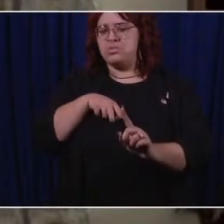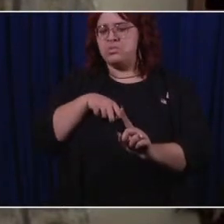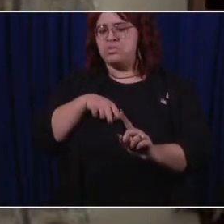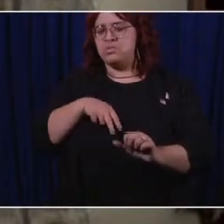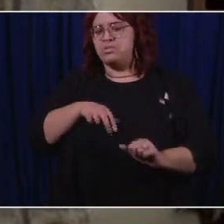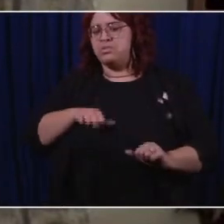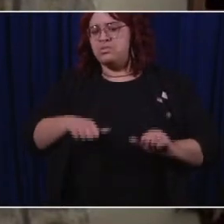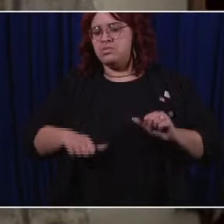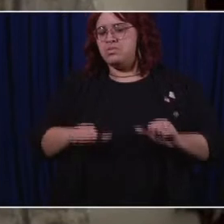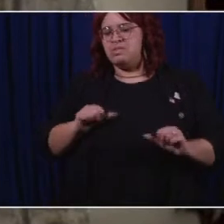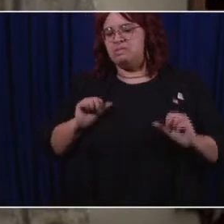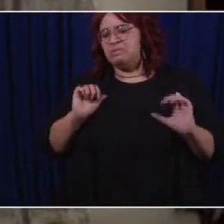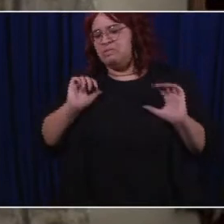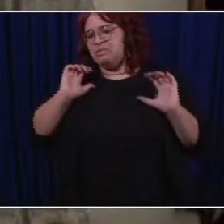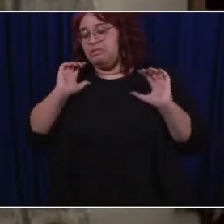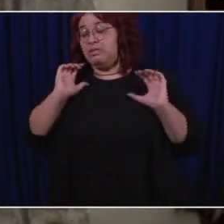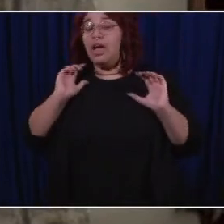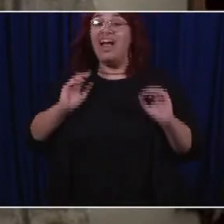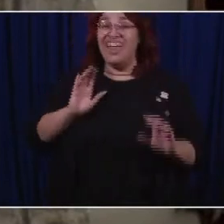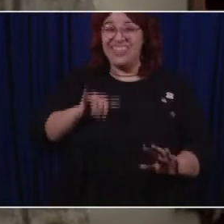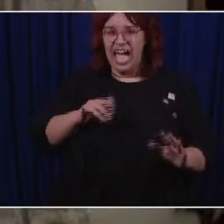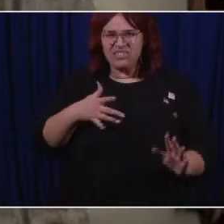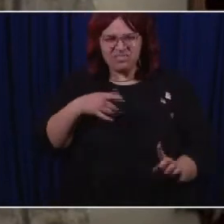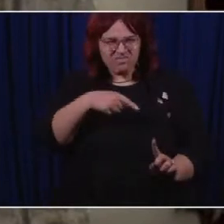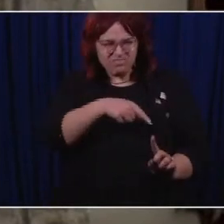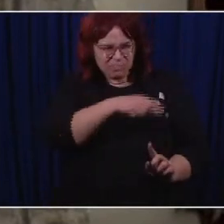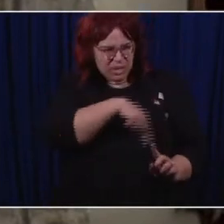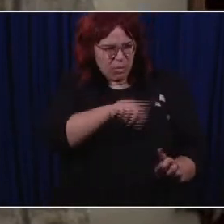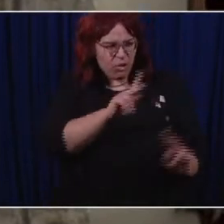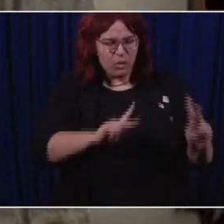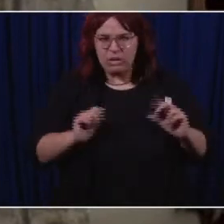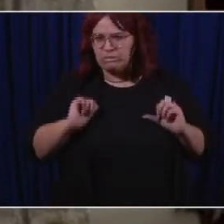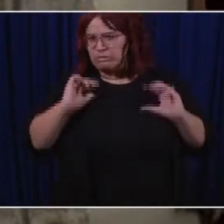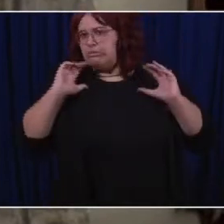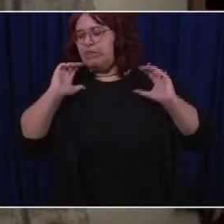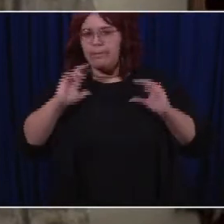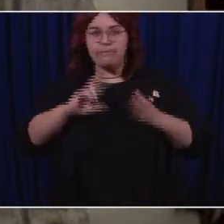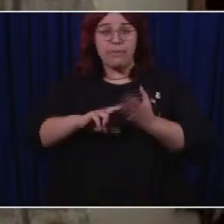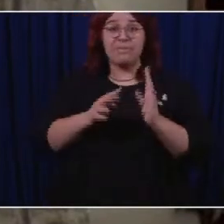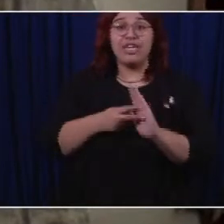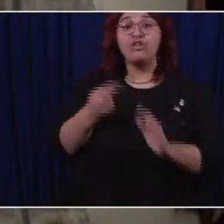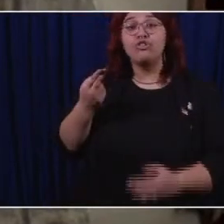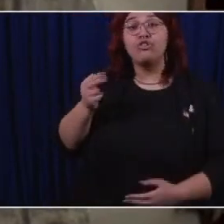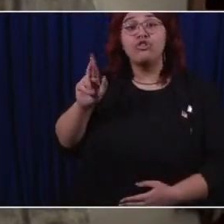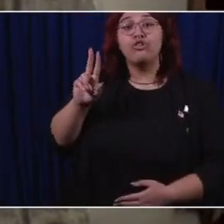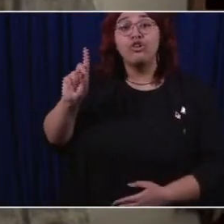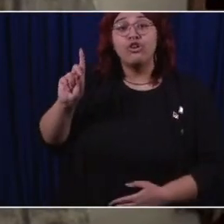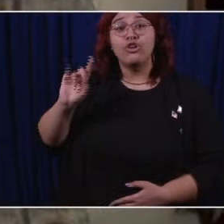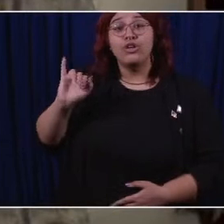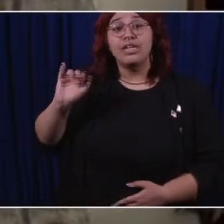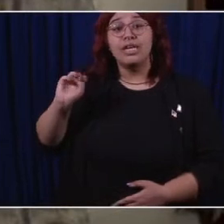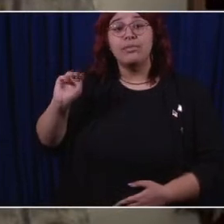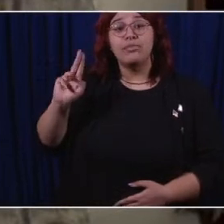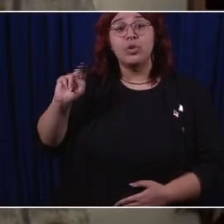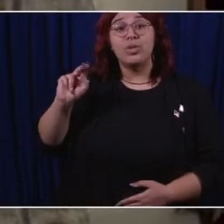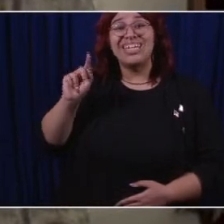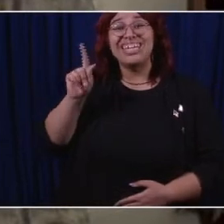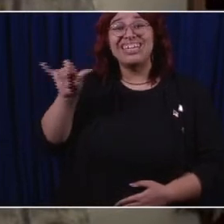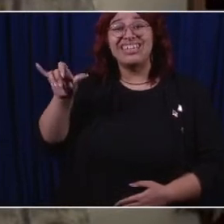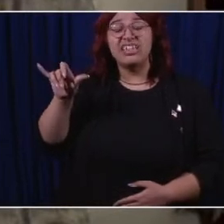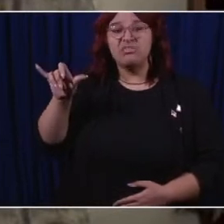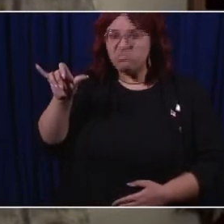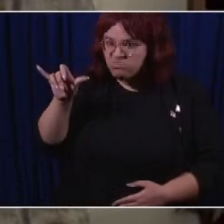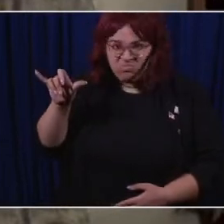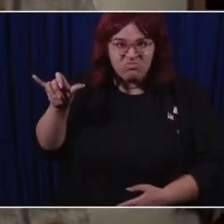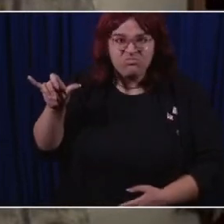to achieve herd immunity? And what percentage of Ohioans do we need to get vaccinated to achieve that herd immunity? And if people